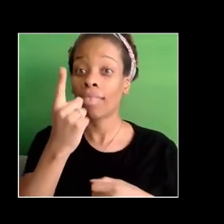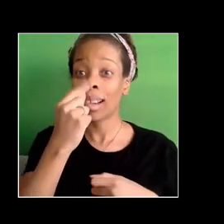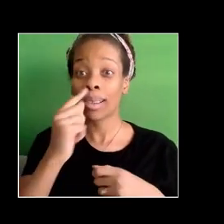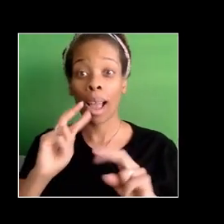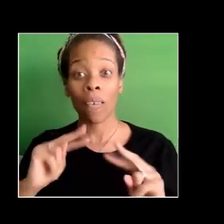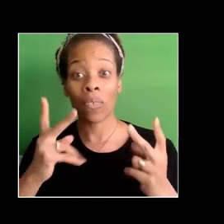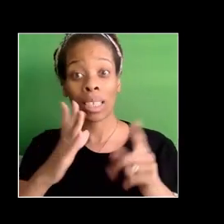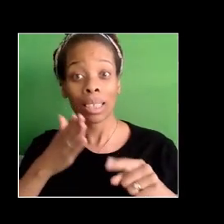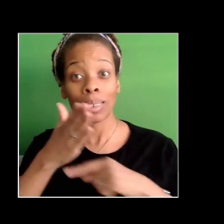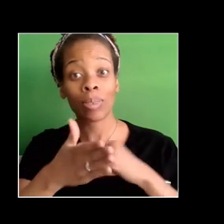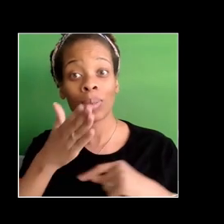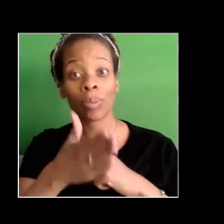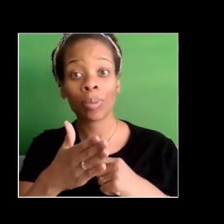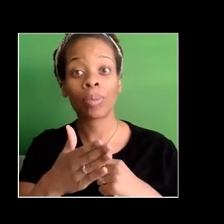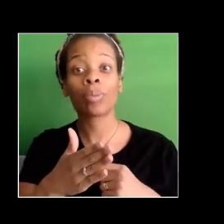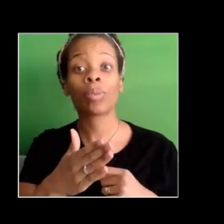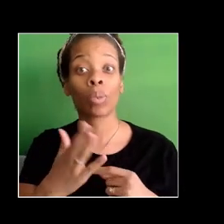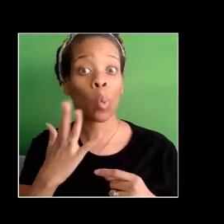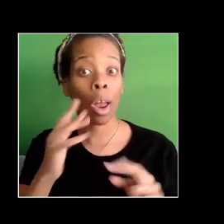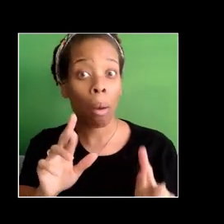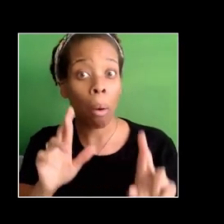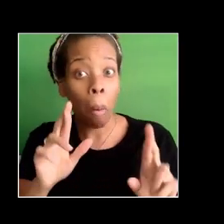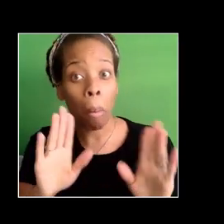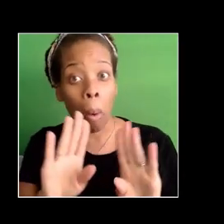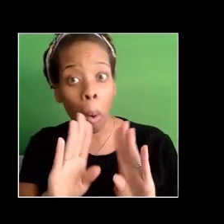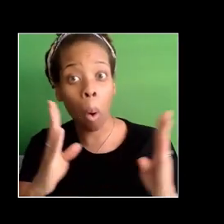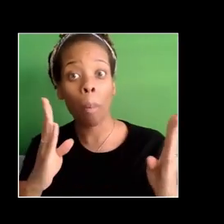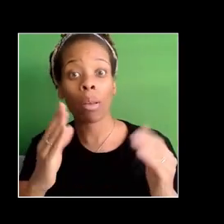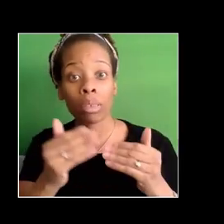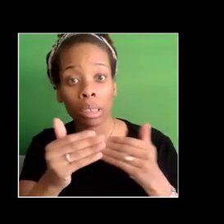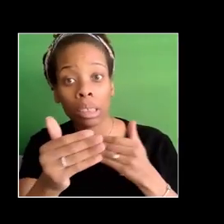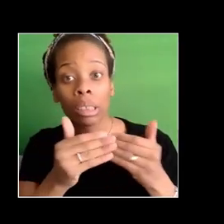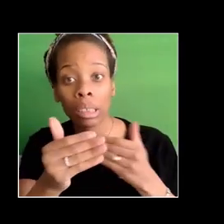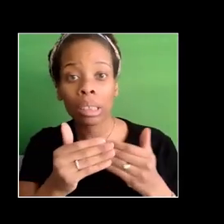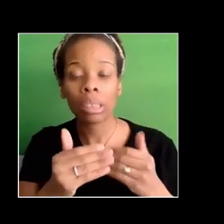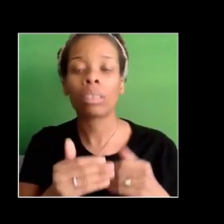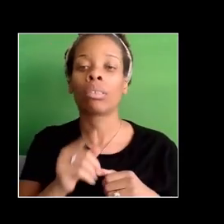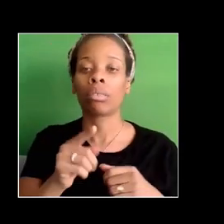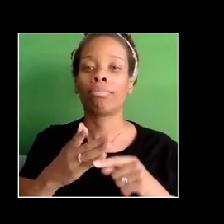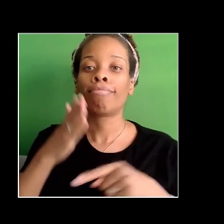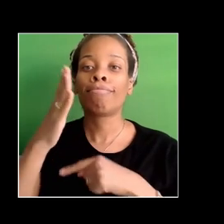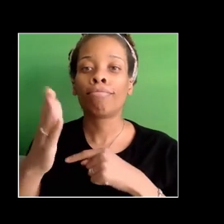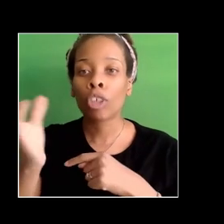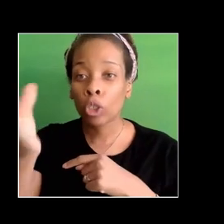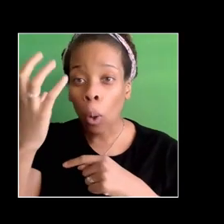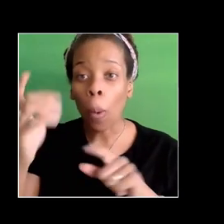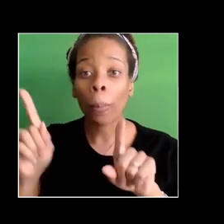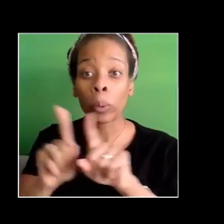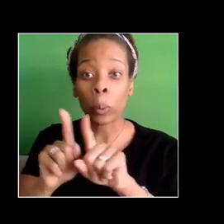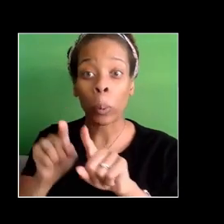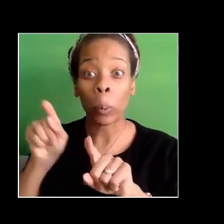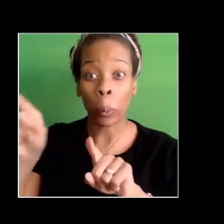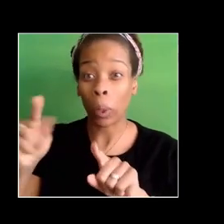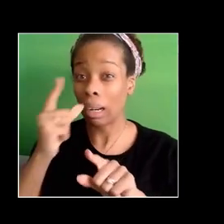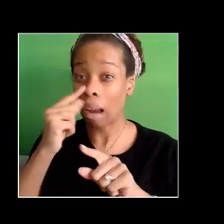it reopens, we hope, to Moderna Museet in Stockholm. We hope as many of you